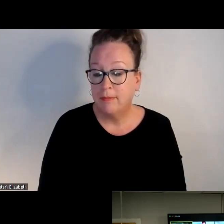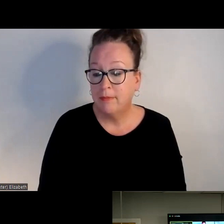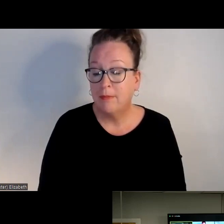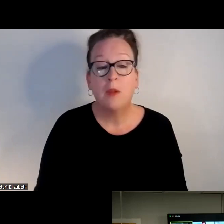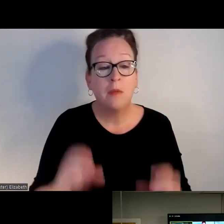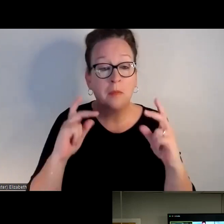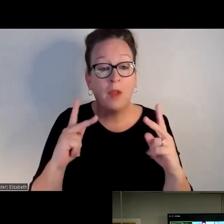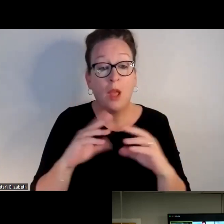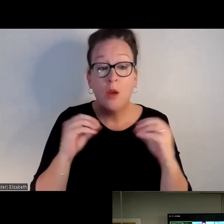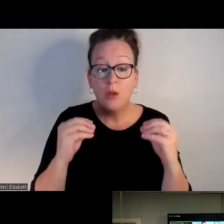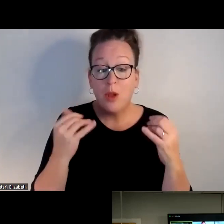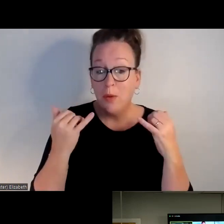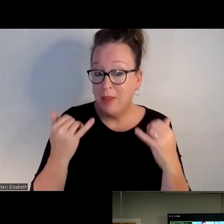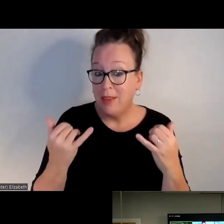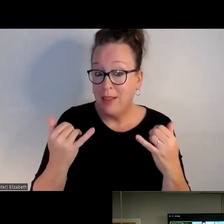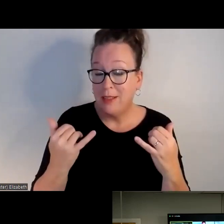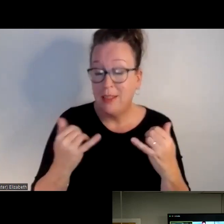So this is,